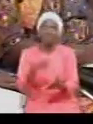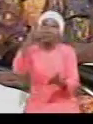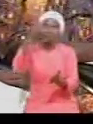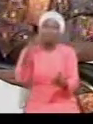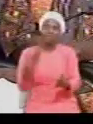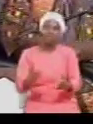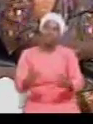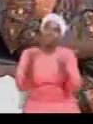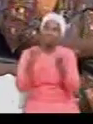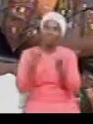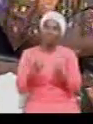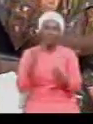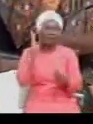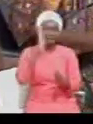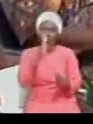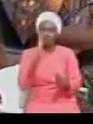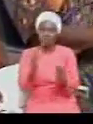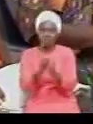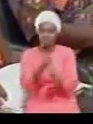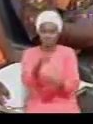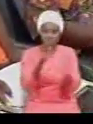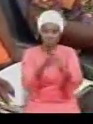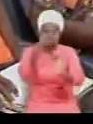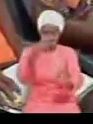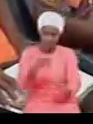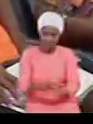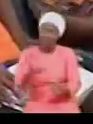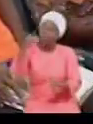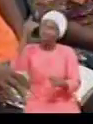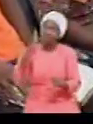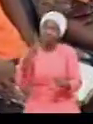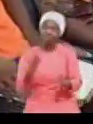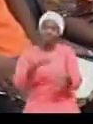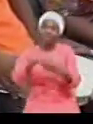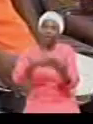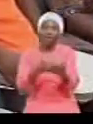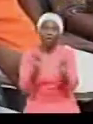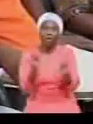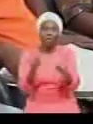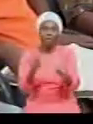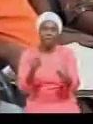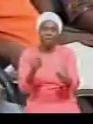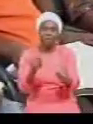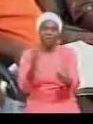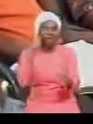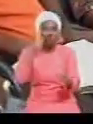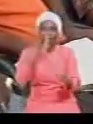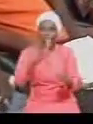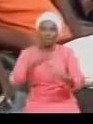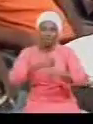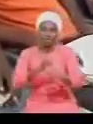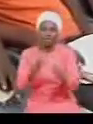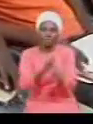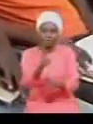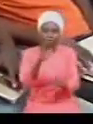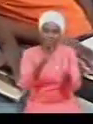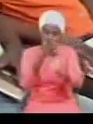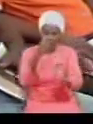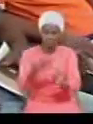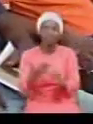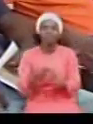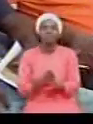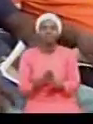of power shall be with you. The God of all possibilities shall be with